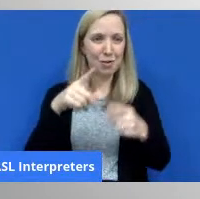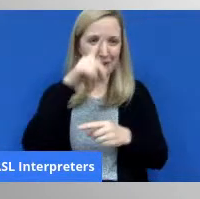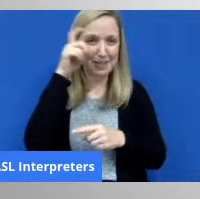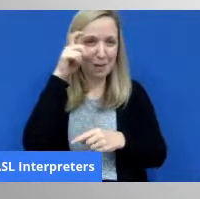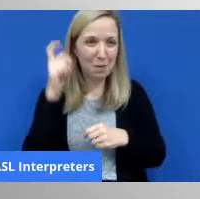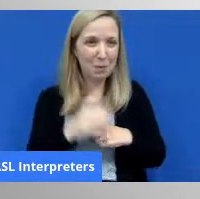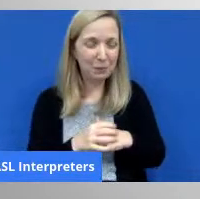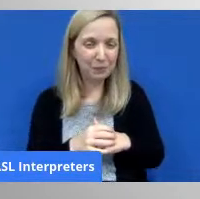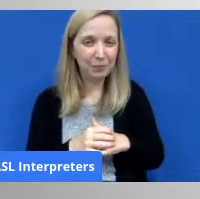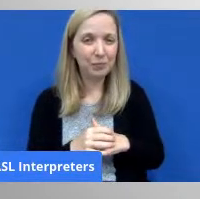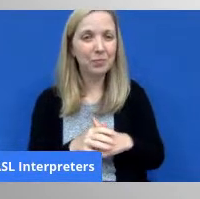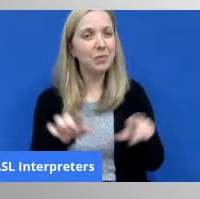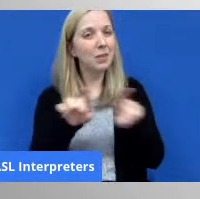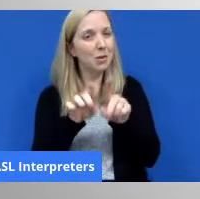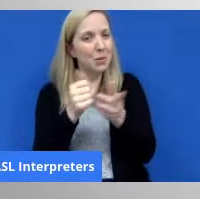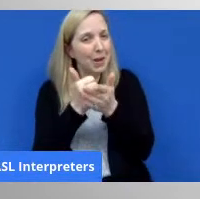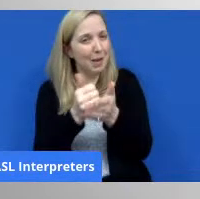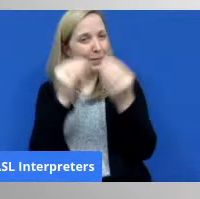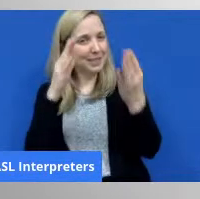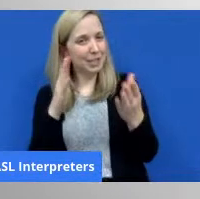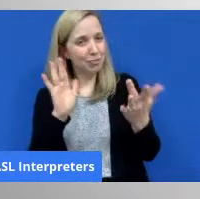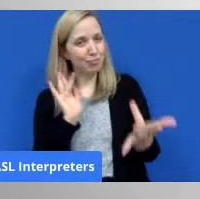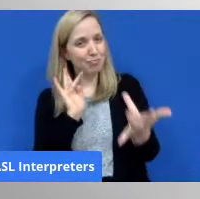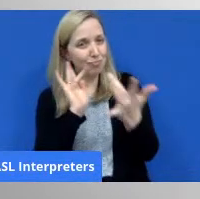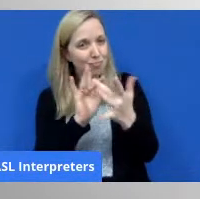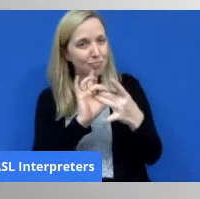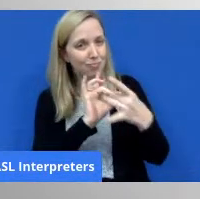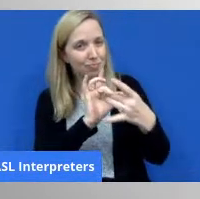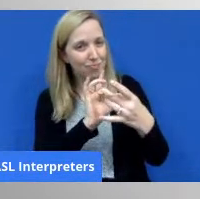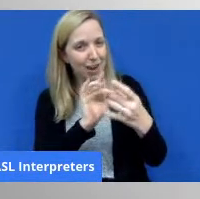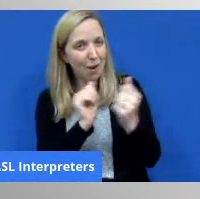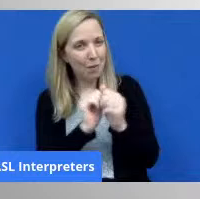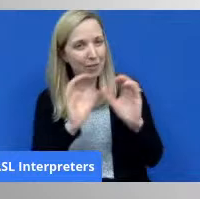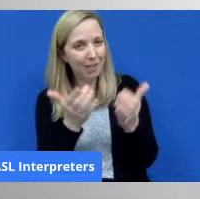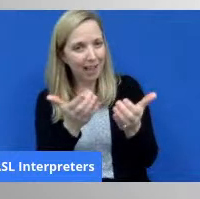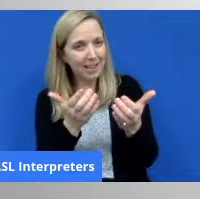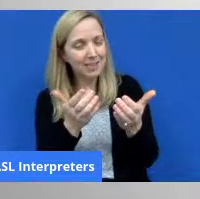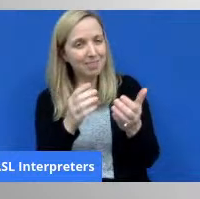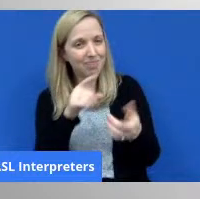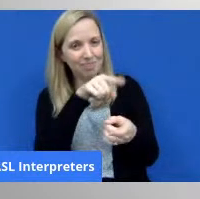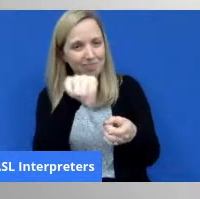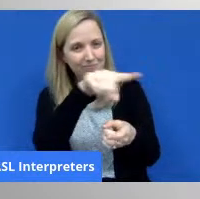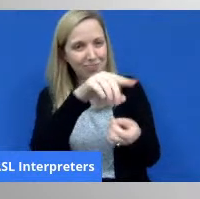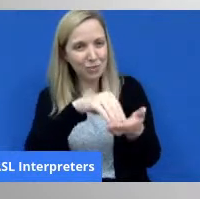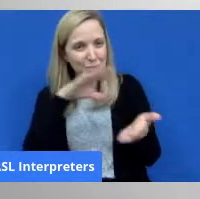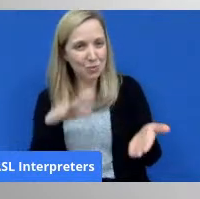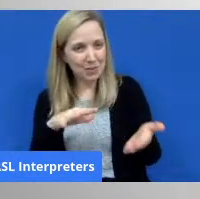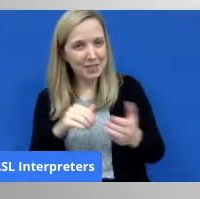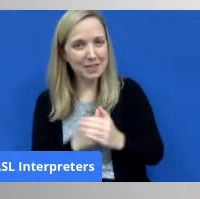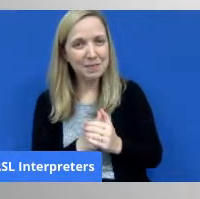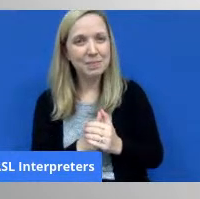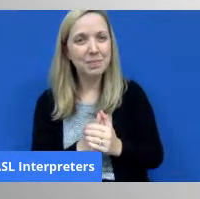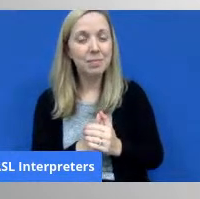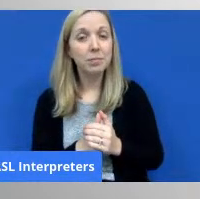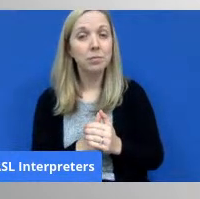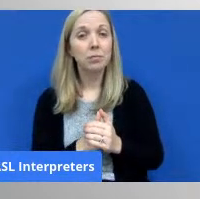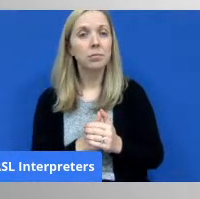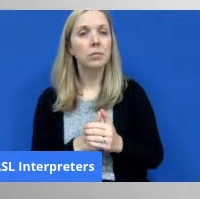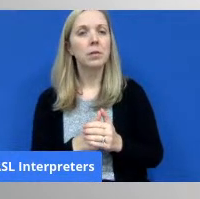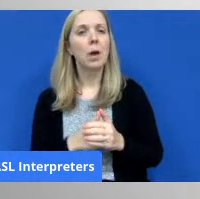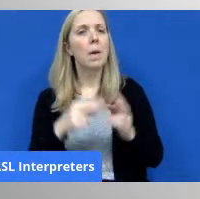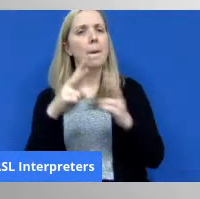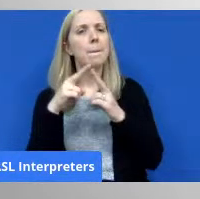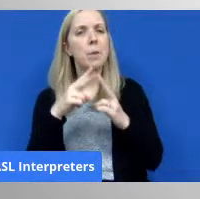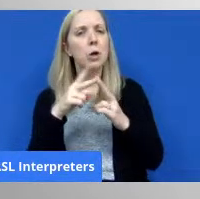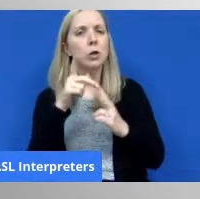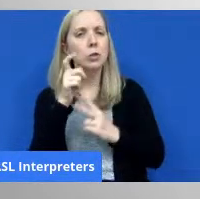connections into the classroom. You can go to the next slide. These are our partners. We have partners